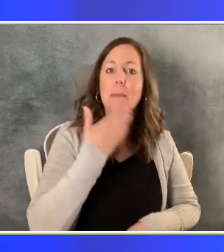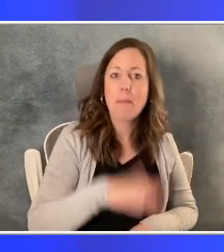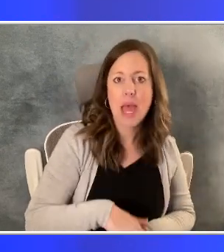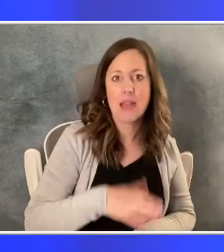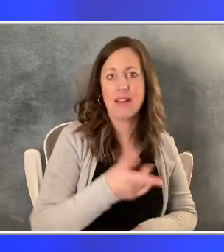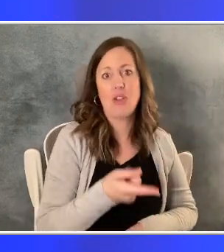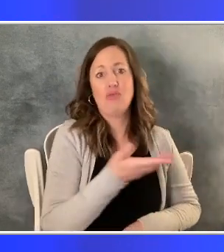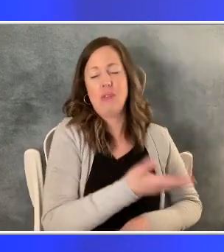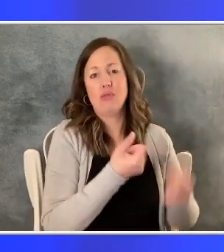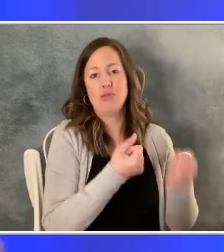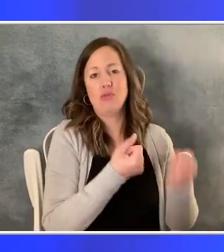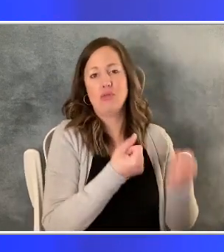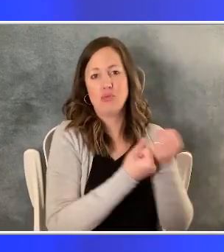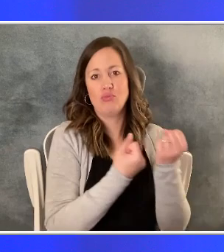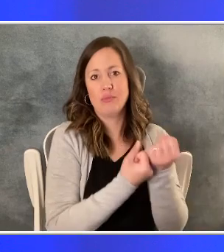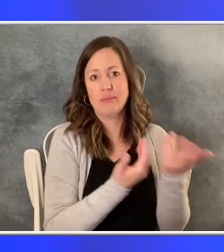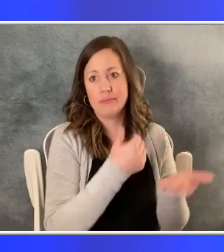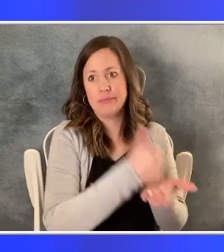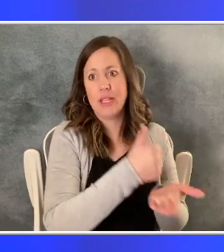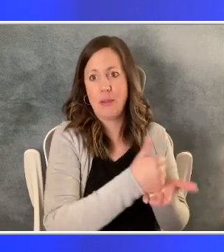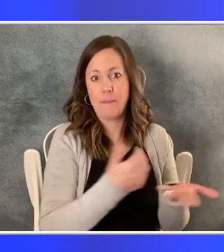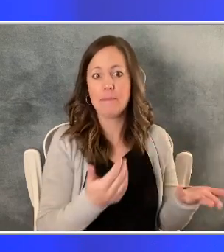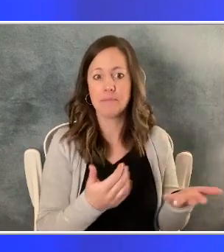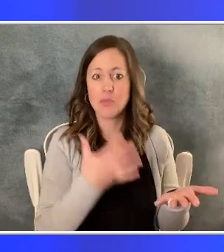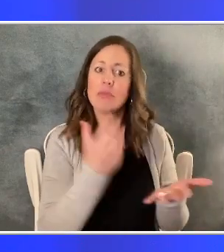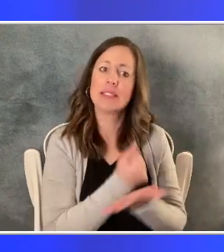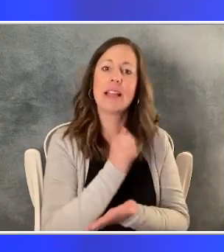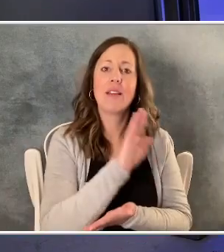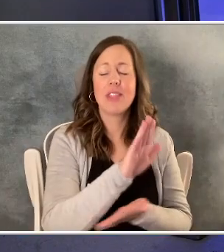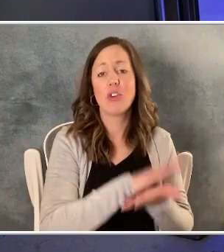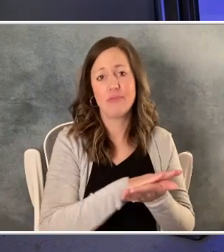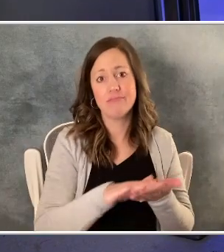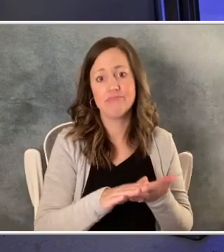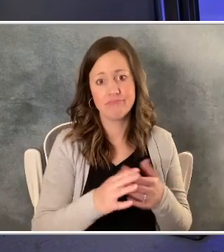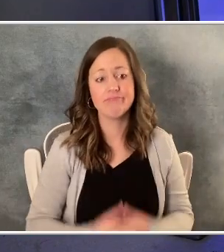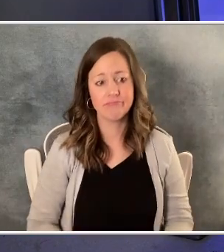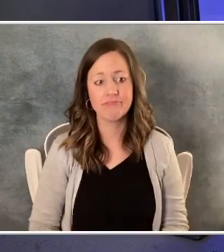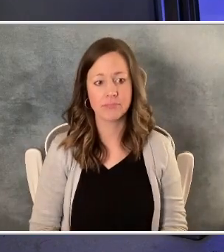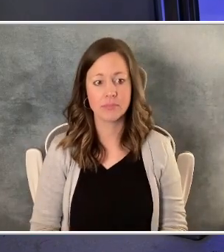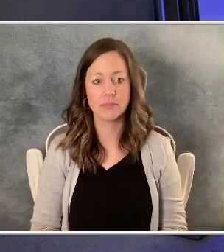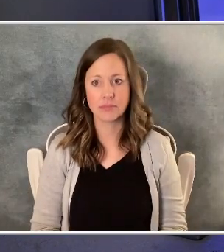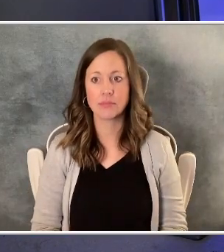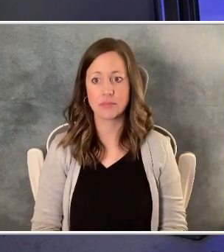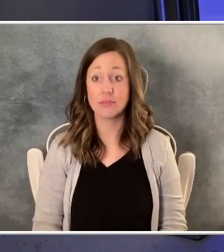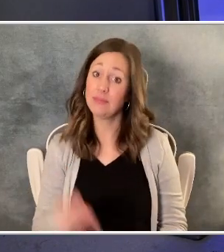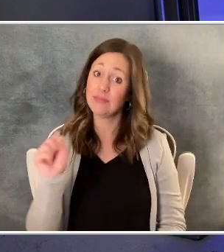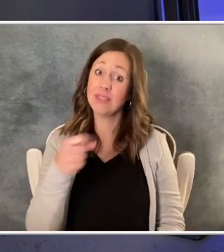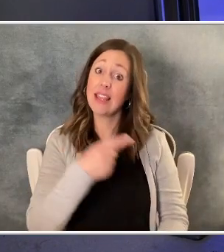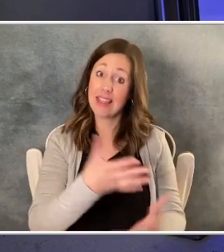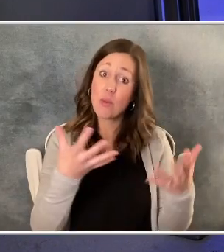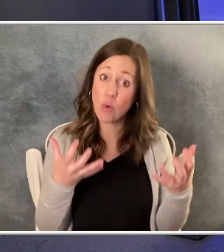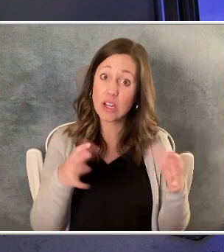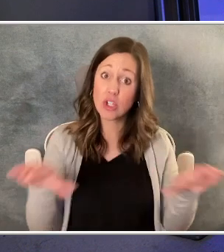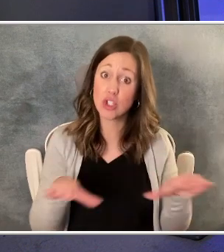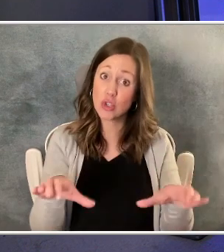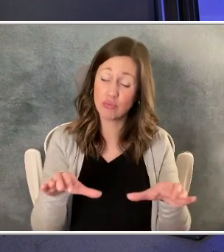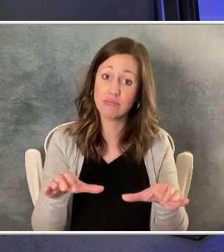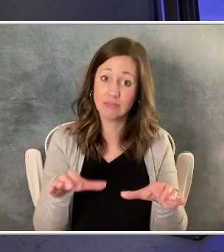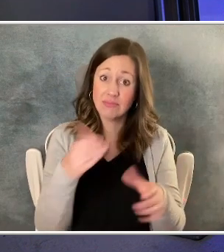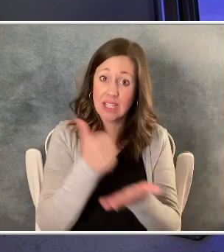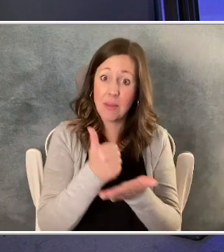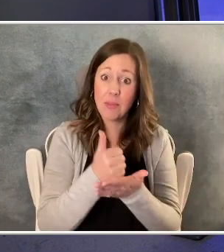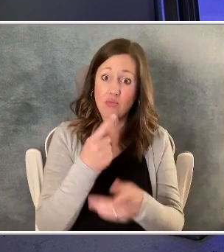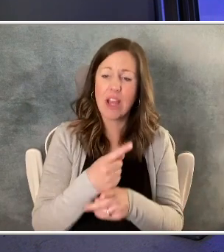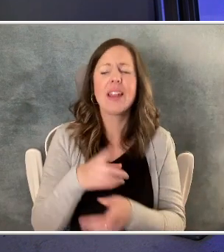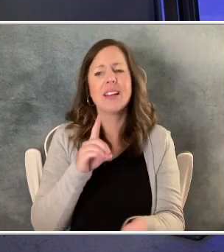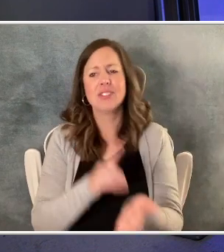advantage of the generosity of your friends and family. Yeah, they want to do that because there's so little they can do. Dr. Cunningham, how important is the hope that you